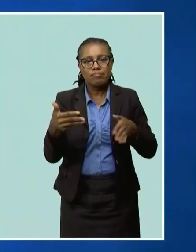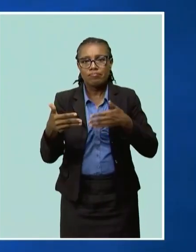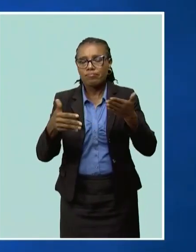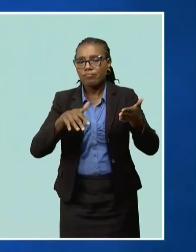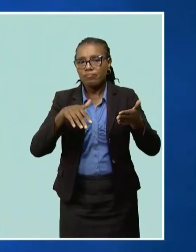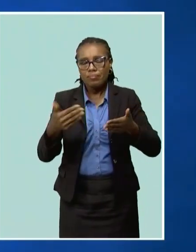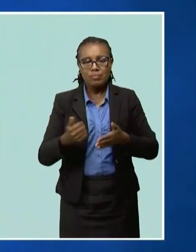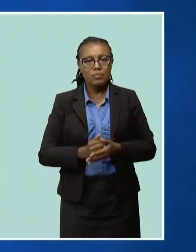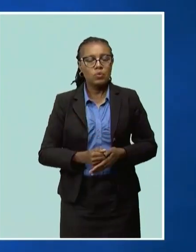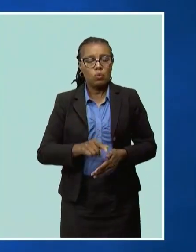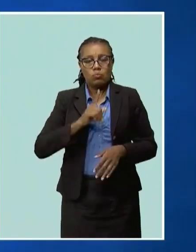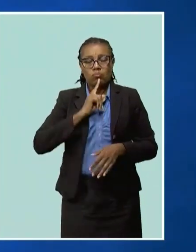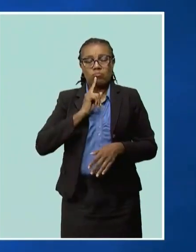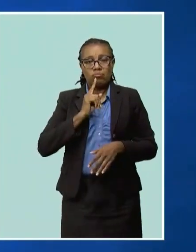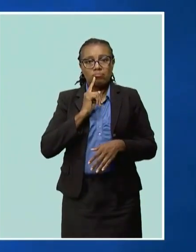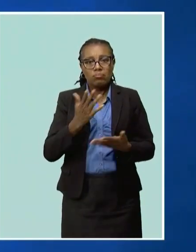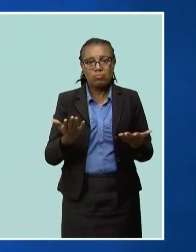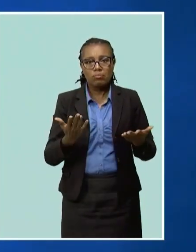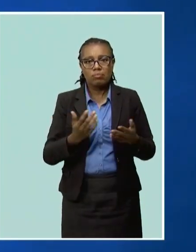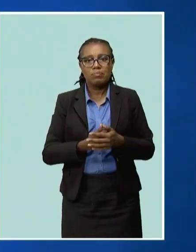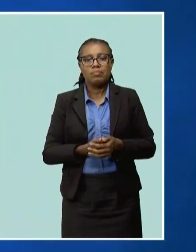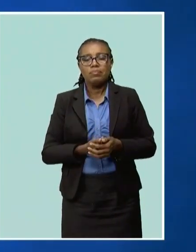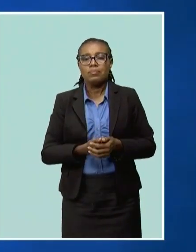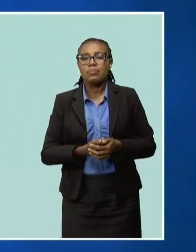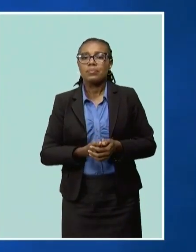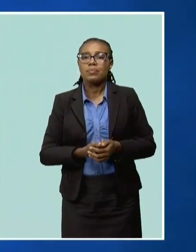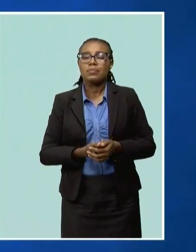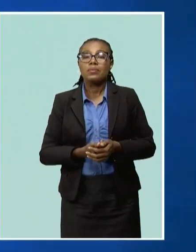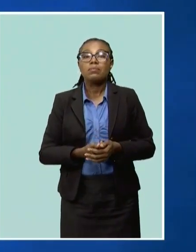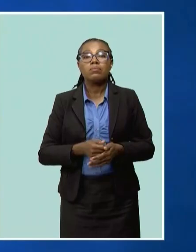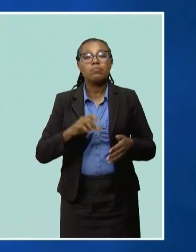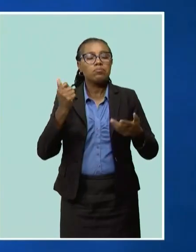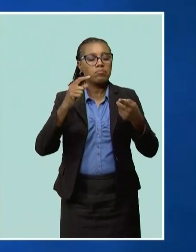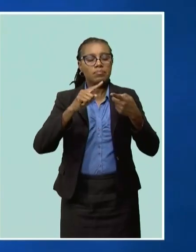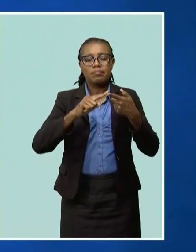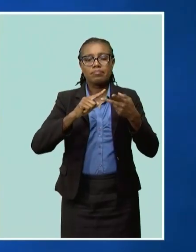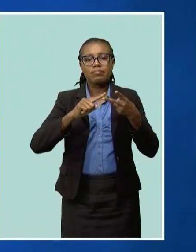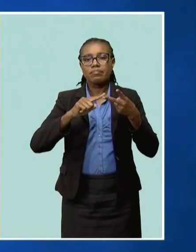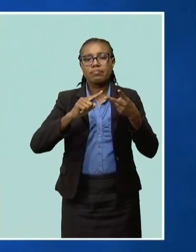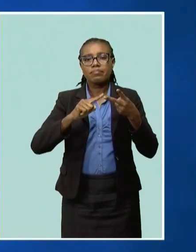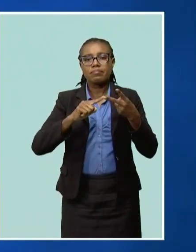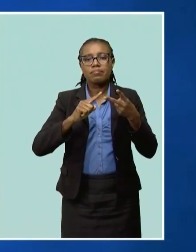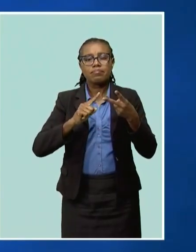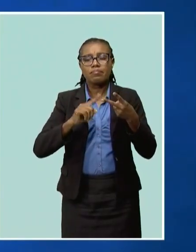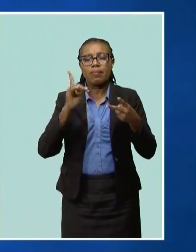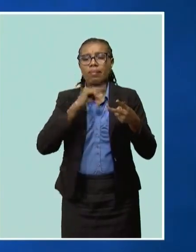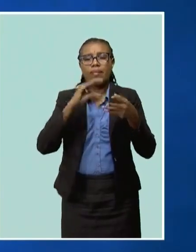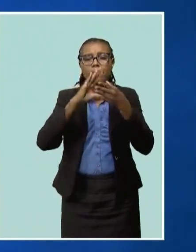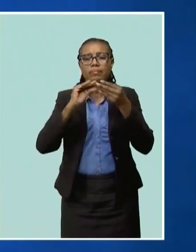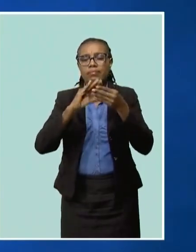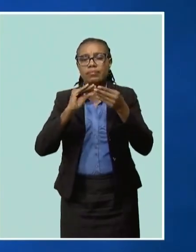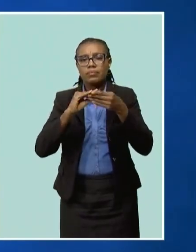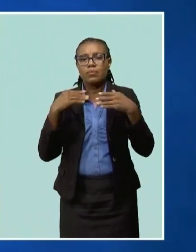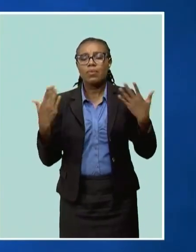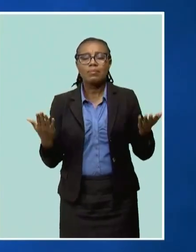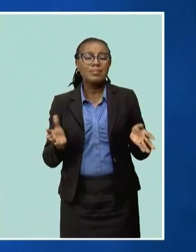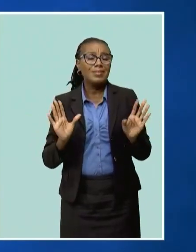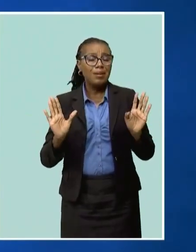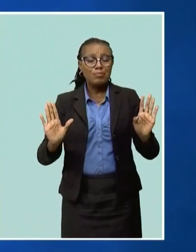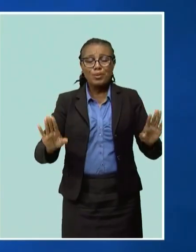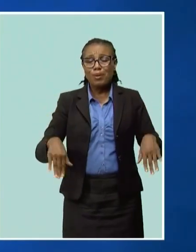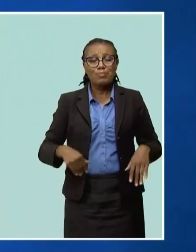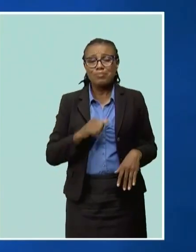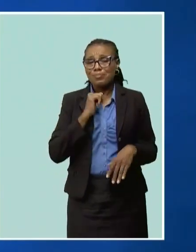This hazard is real for the Caribbean. Another one of the myths is that, they don't